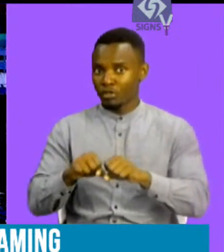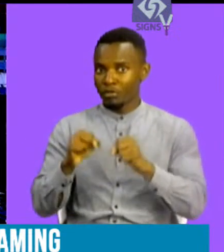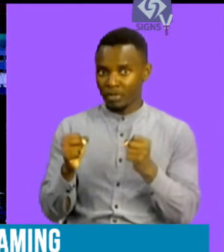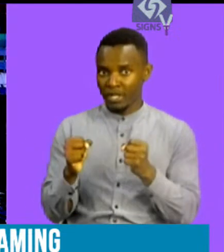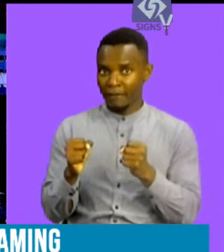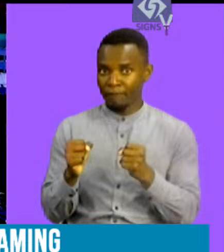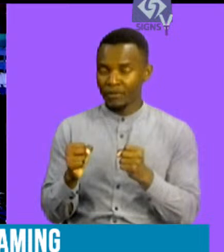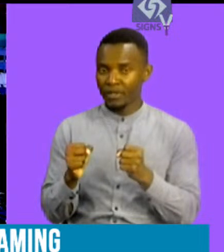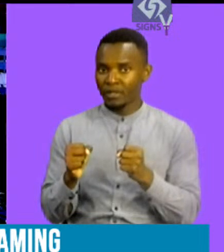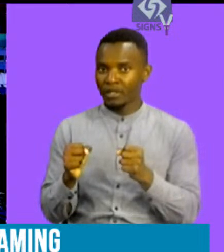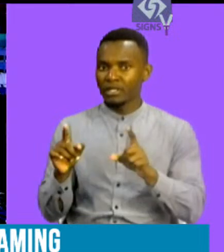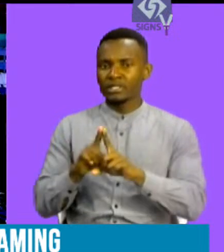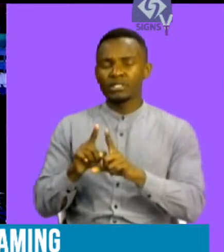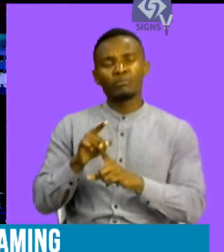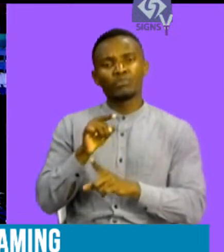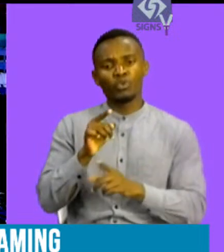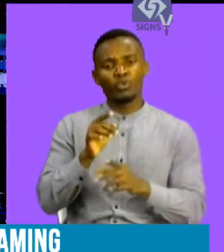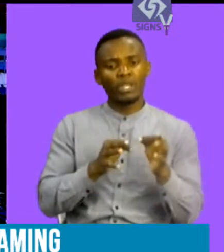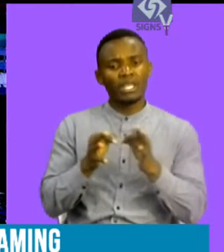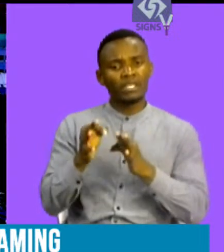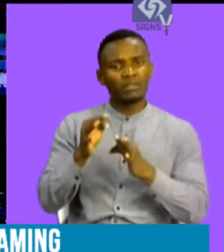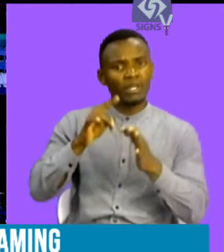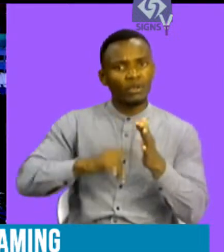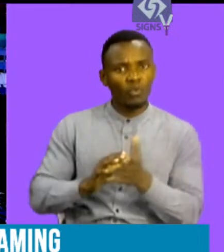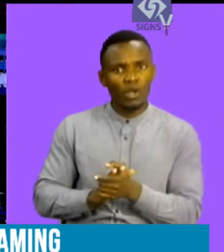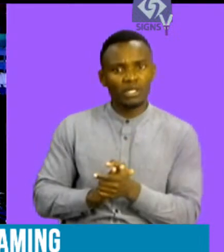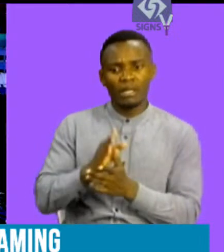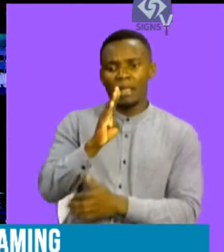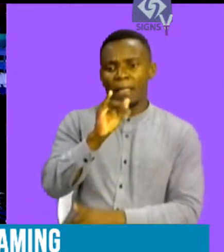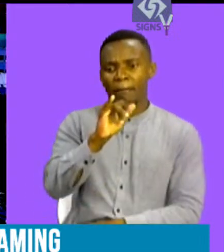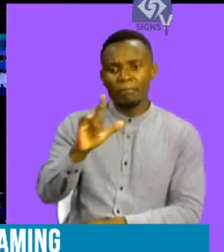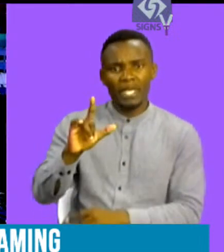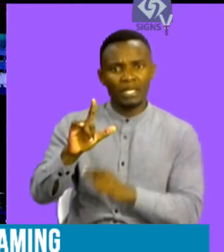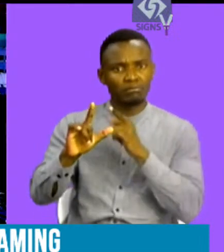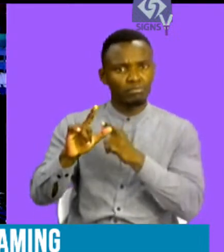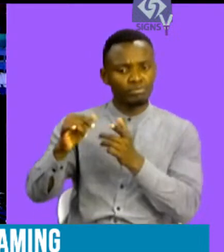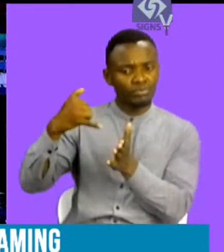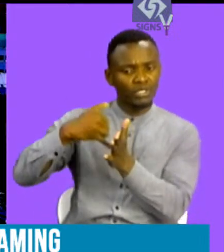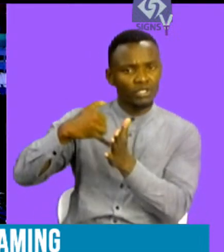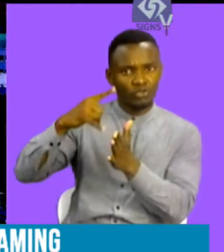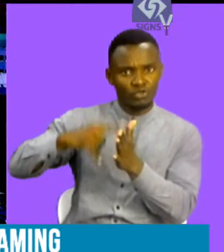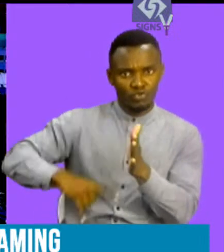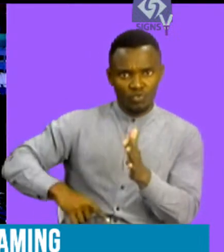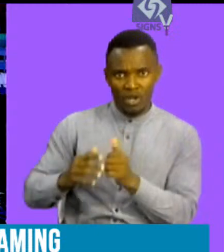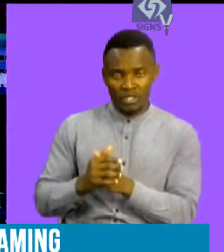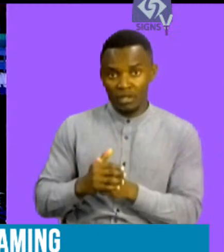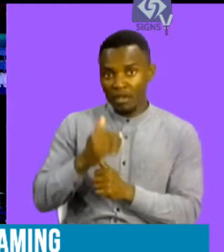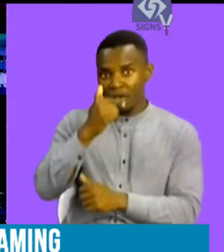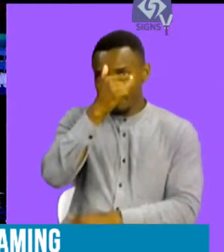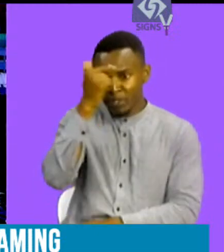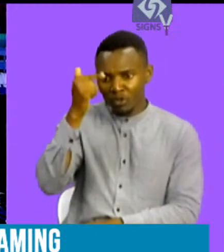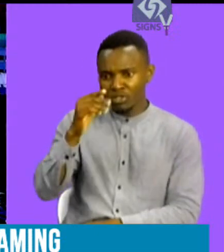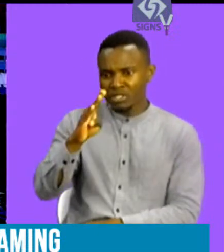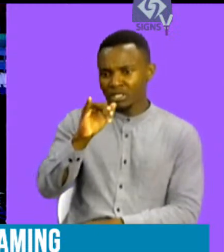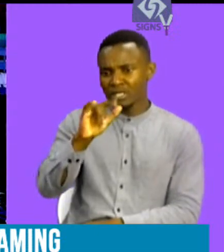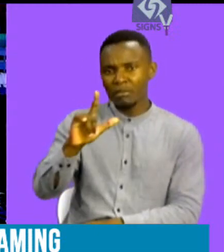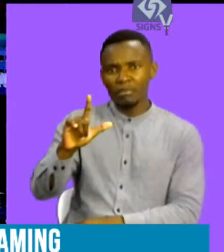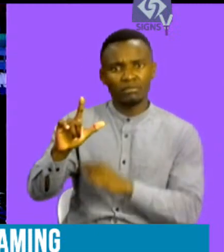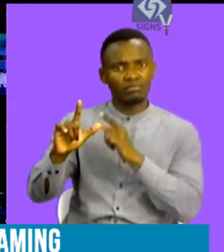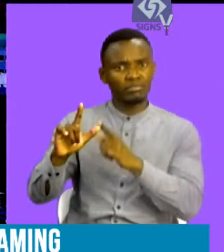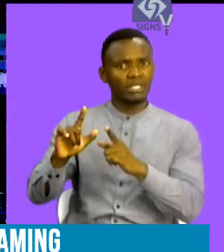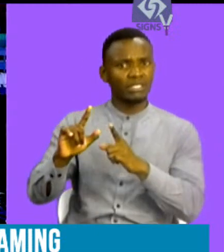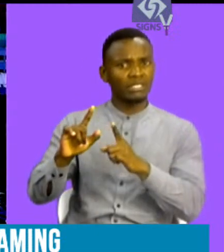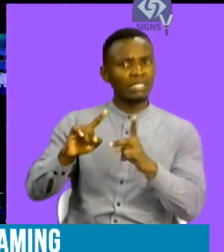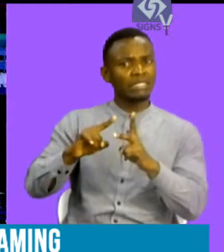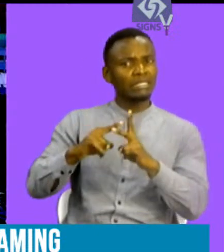Nairobi Persons with Disabilities Bill, because this is a bill that was initially initiated